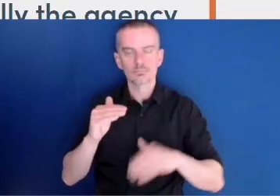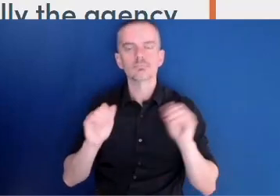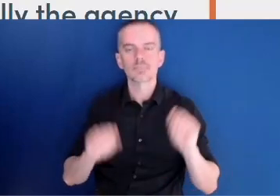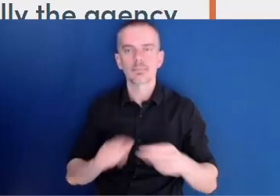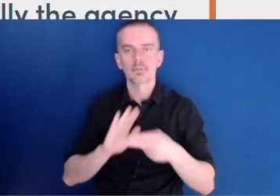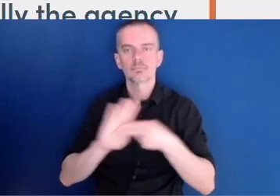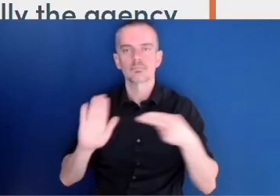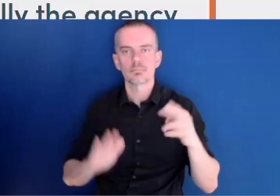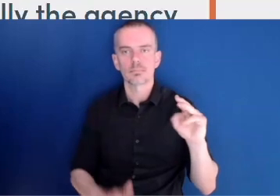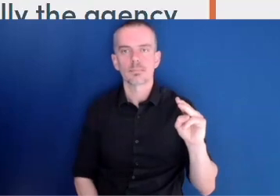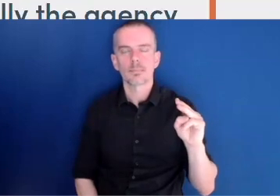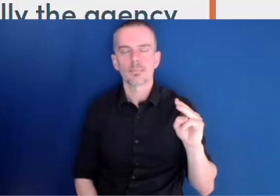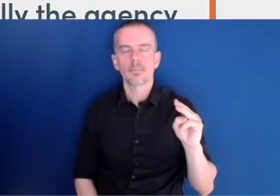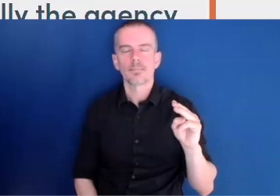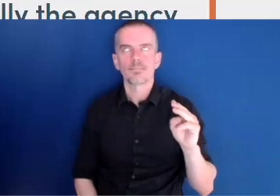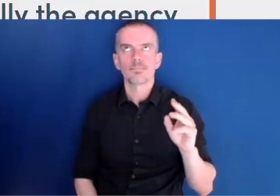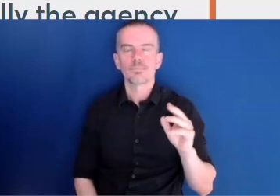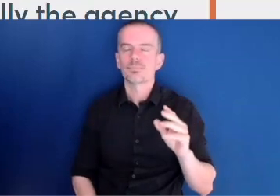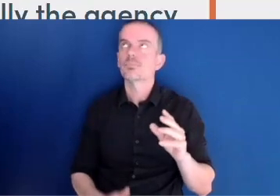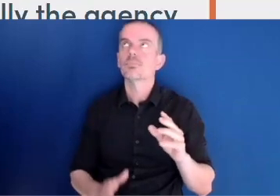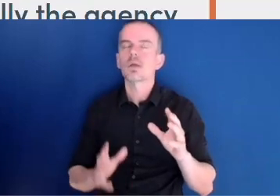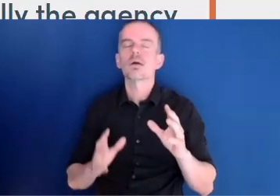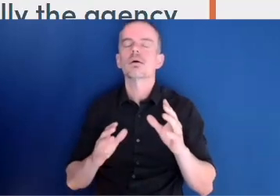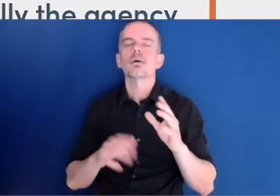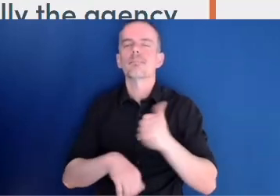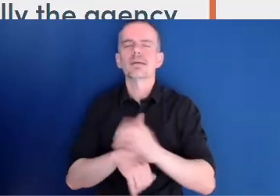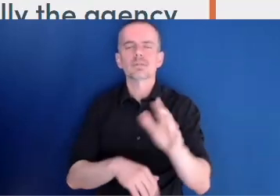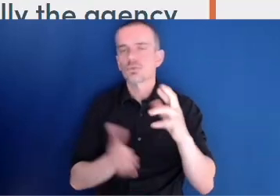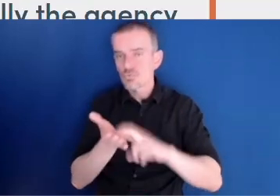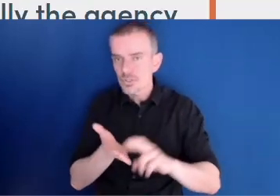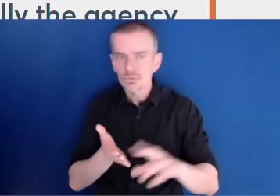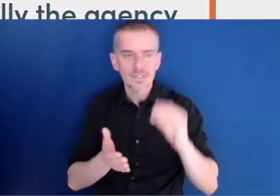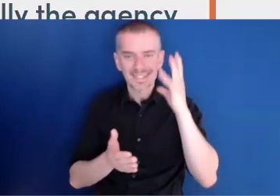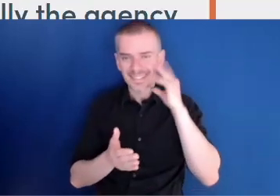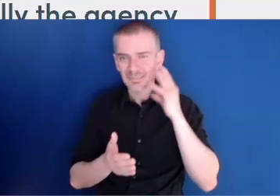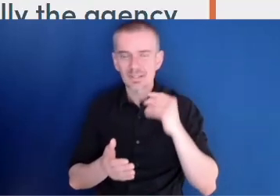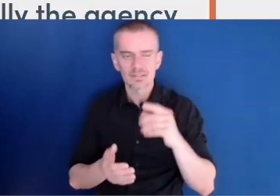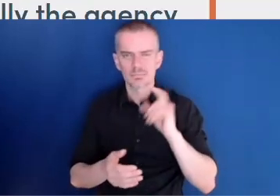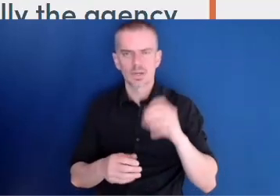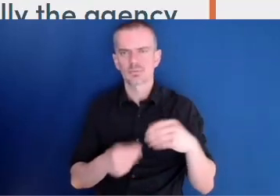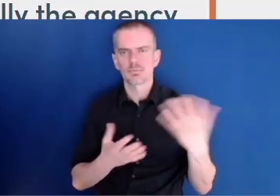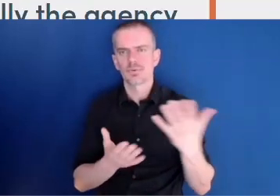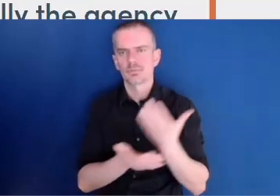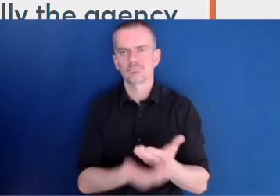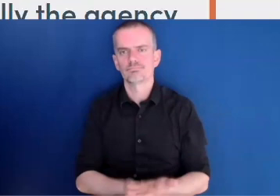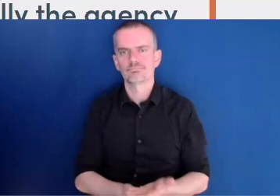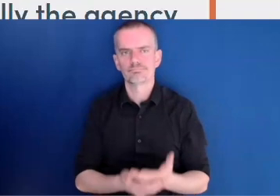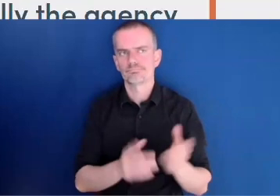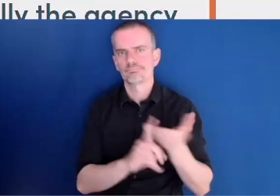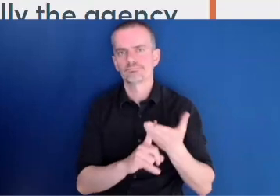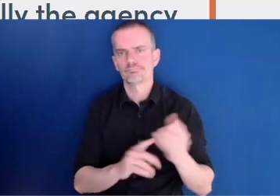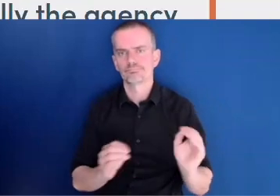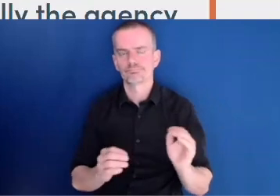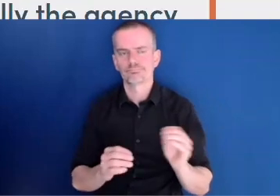can just be based on your research or your experience. You don't really need to provide much justification, but